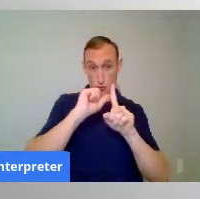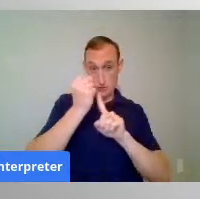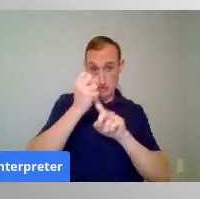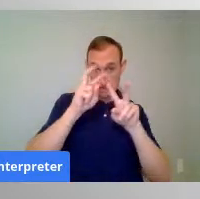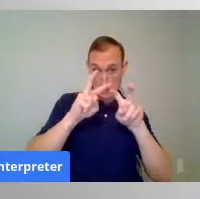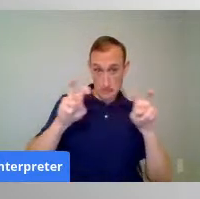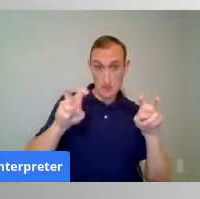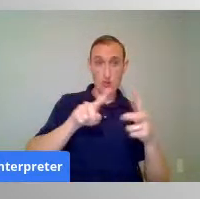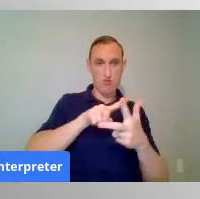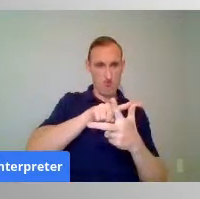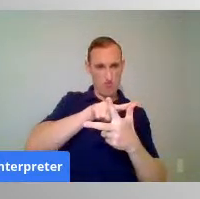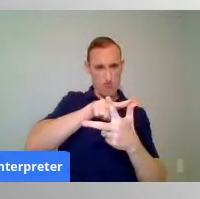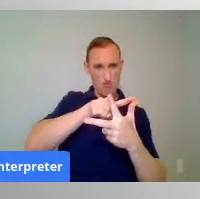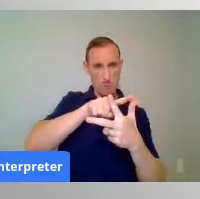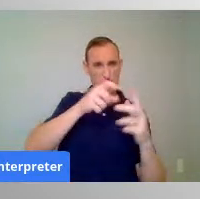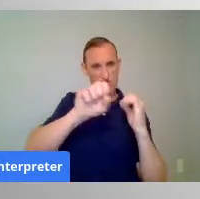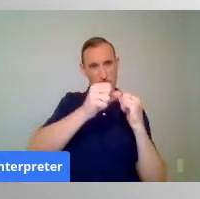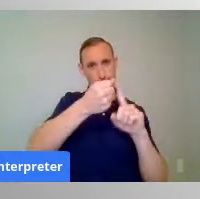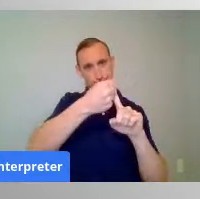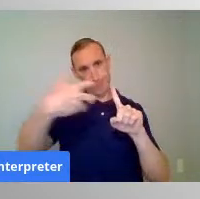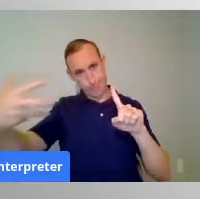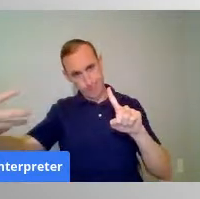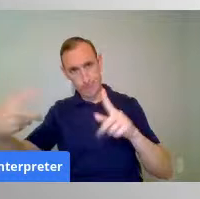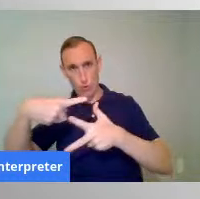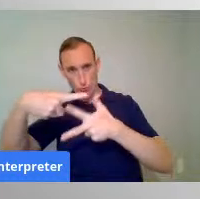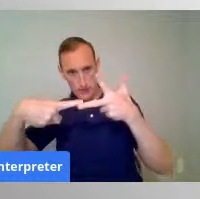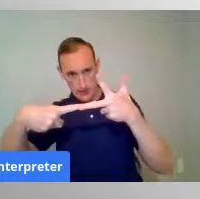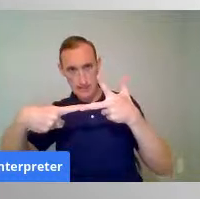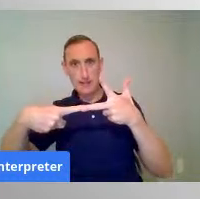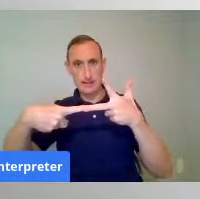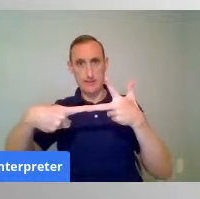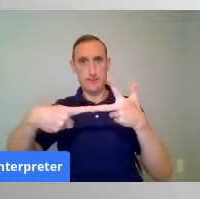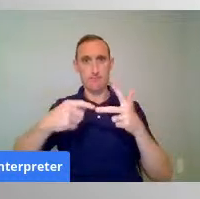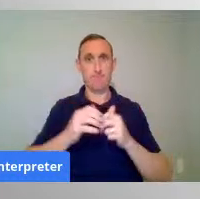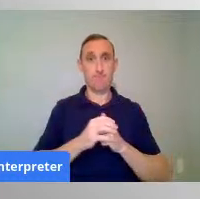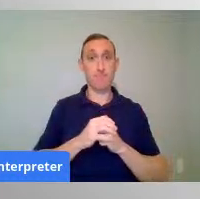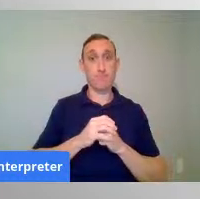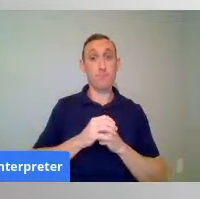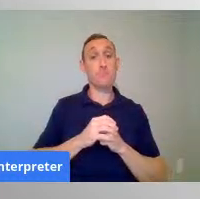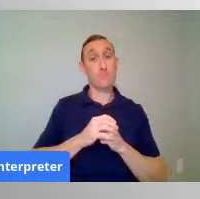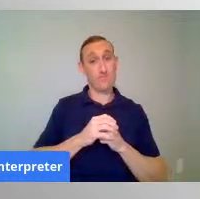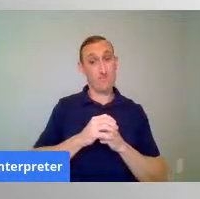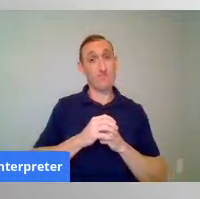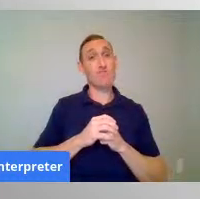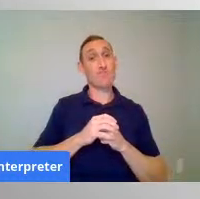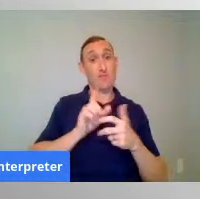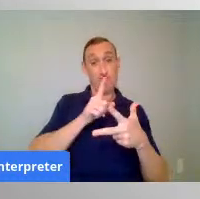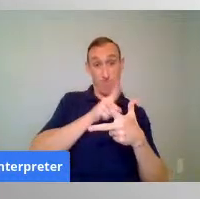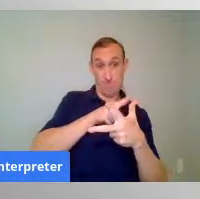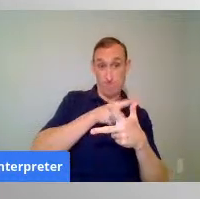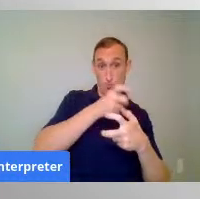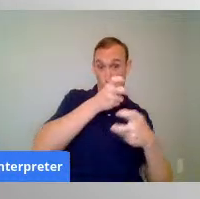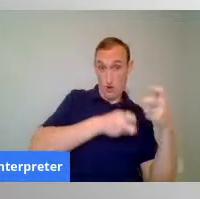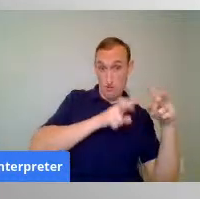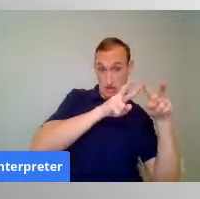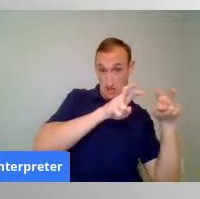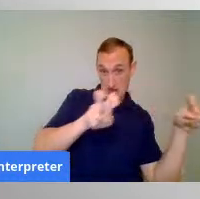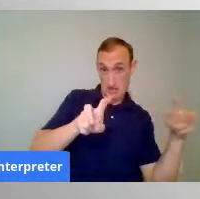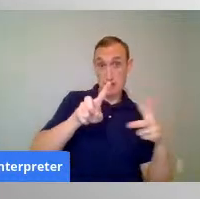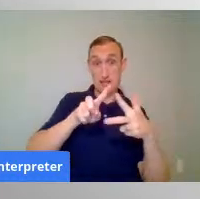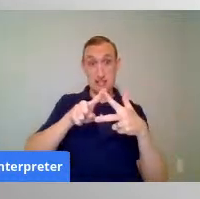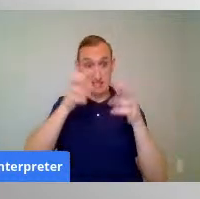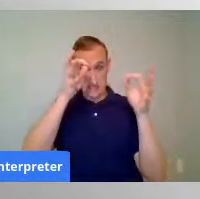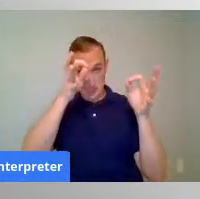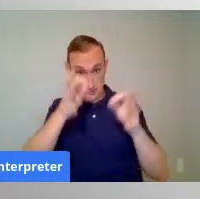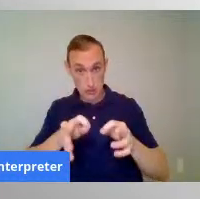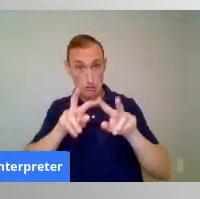3 parts to it as identified by Kepner and Trago. That you would have the problem analysis, the decision analysis,